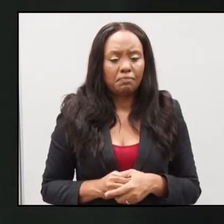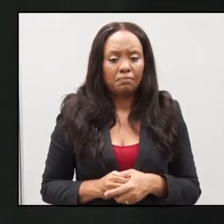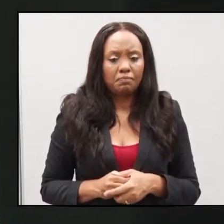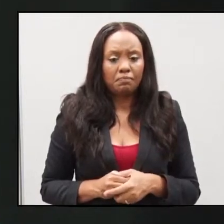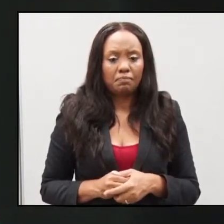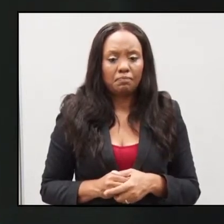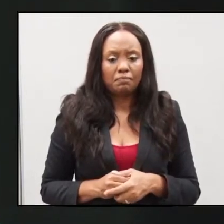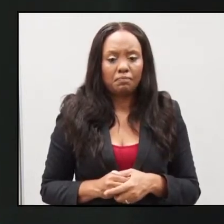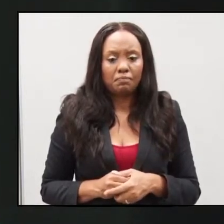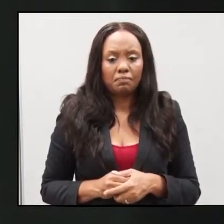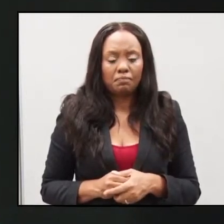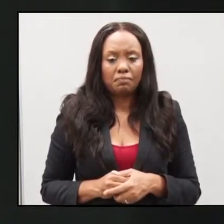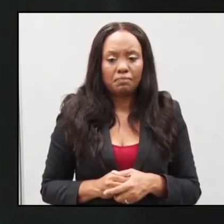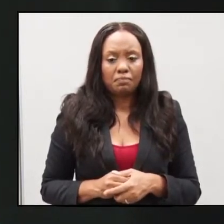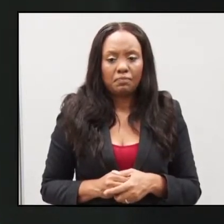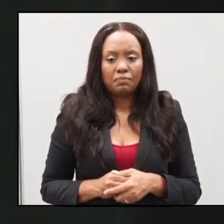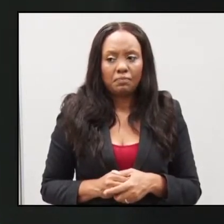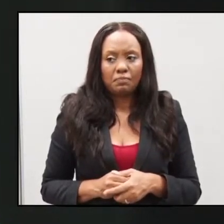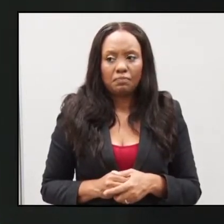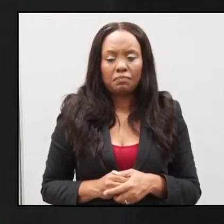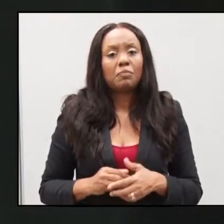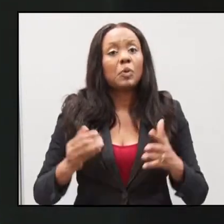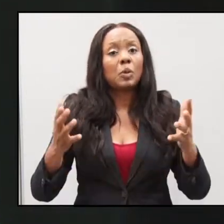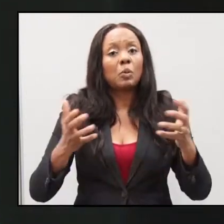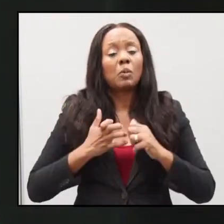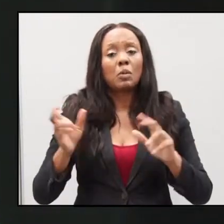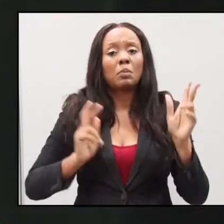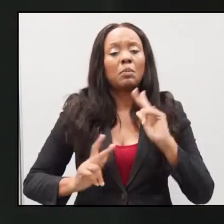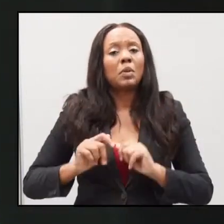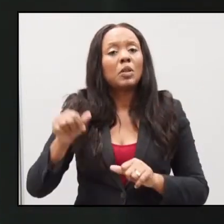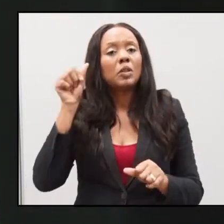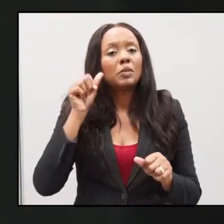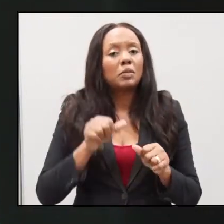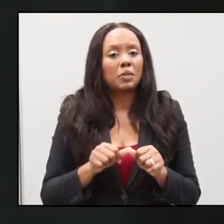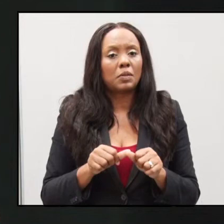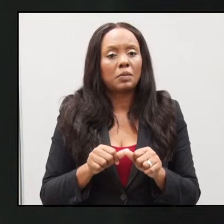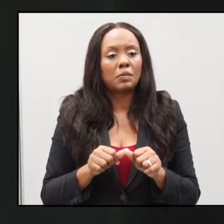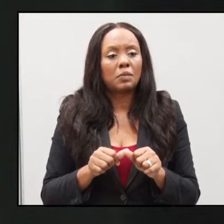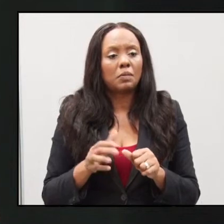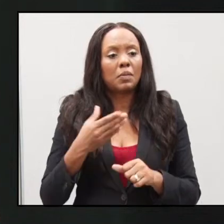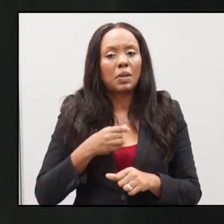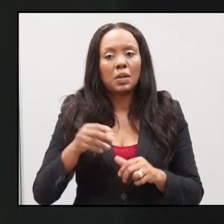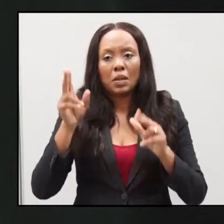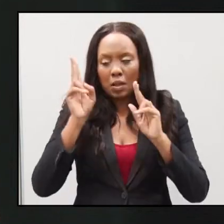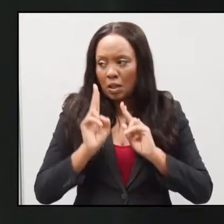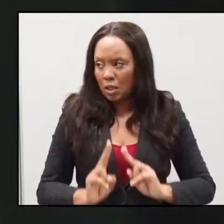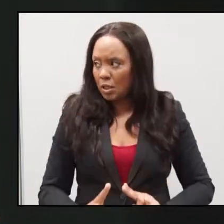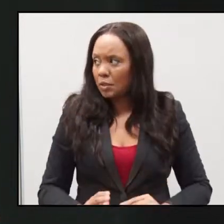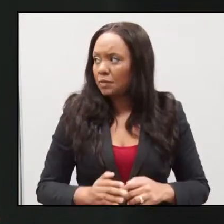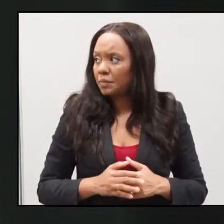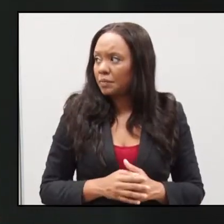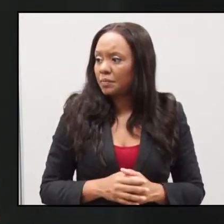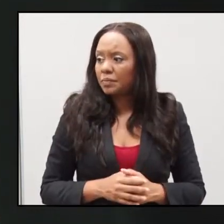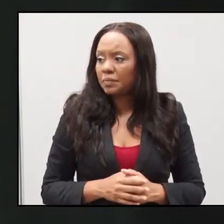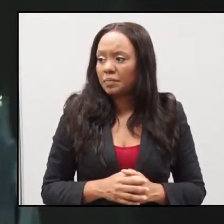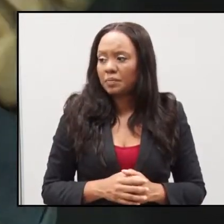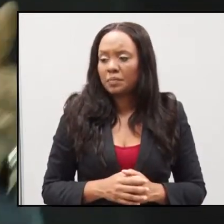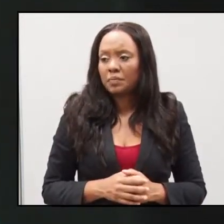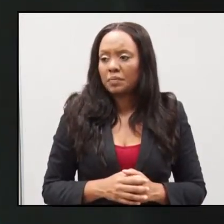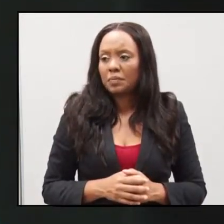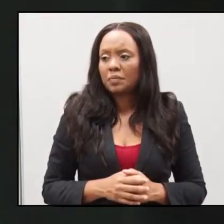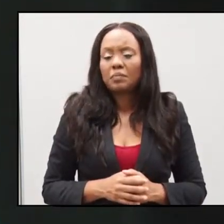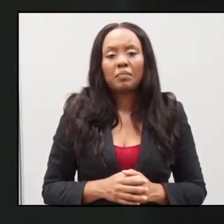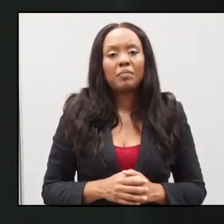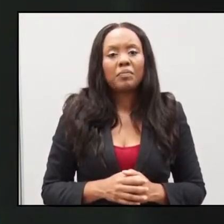to remember and to ritualize and to create as a time